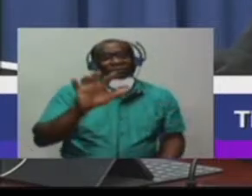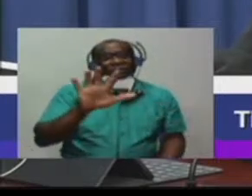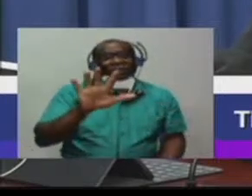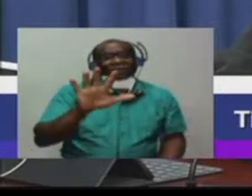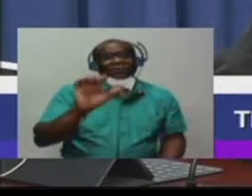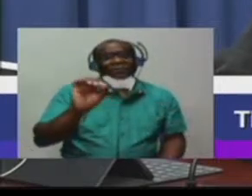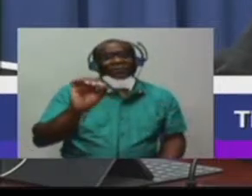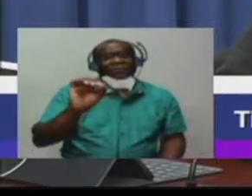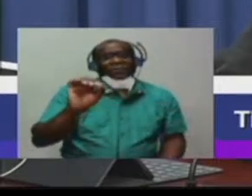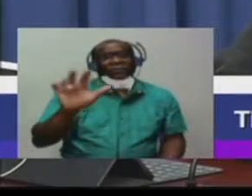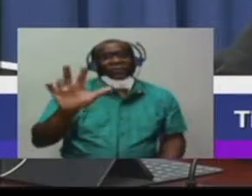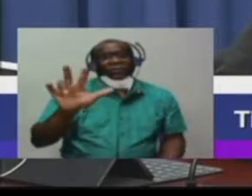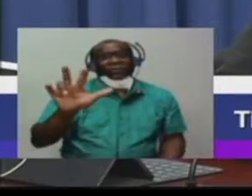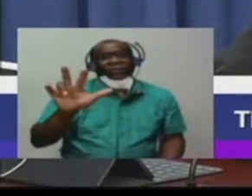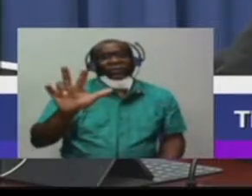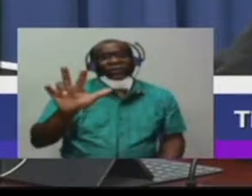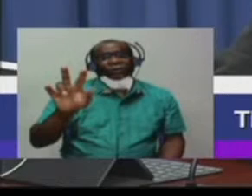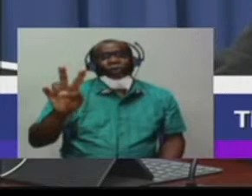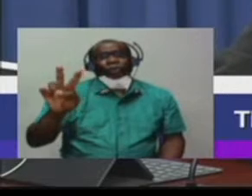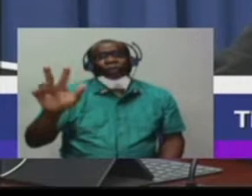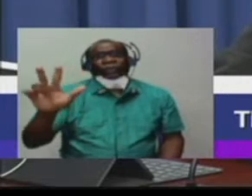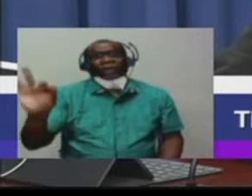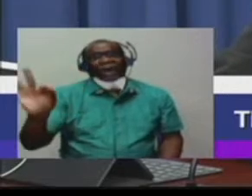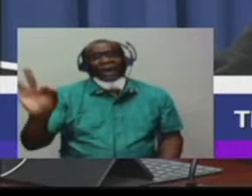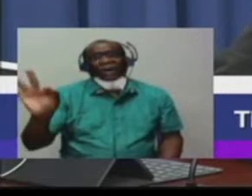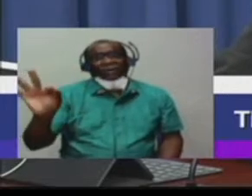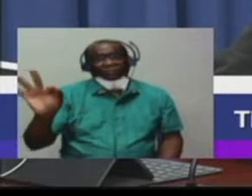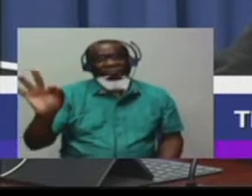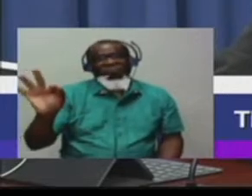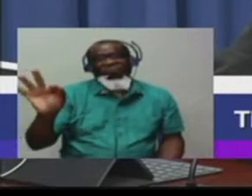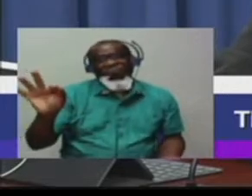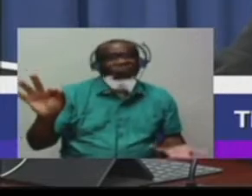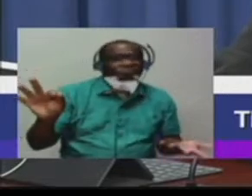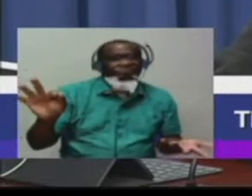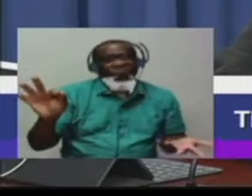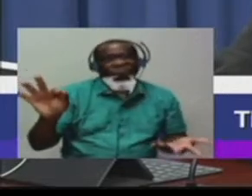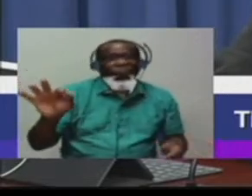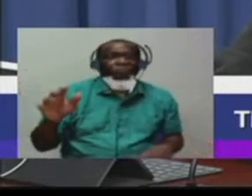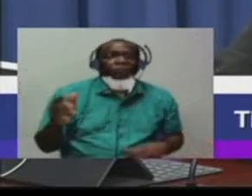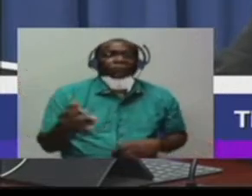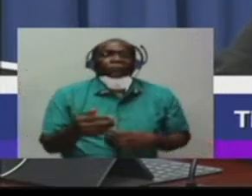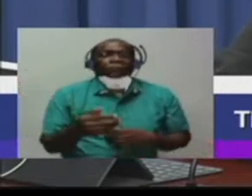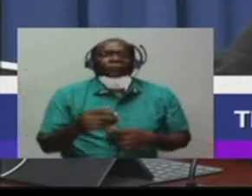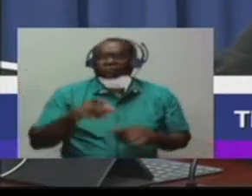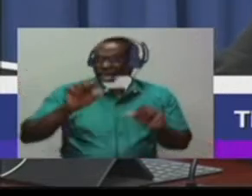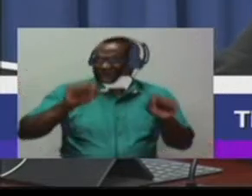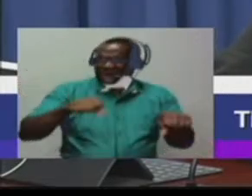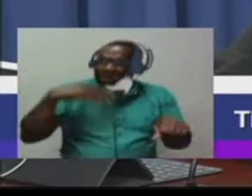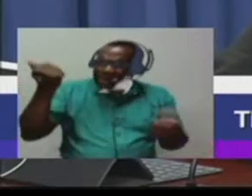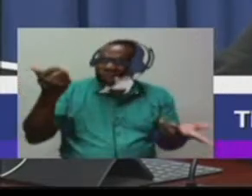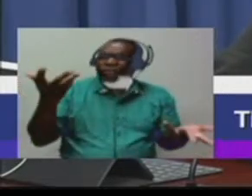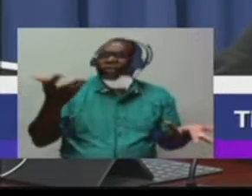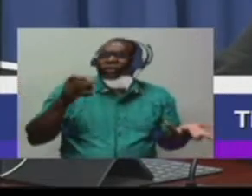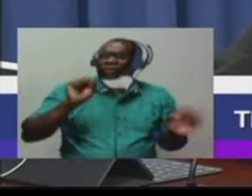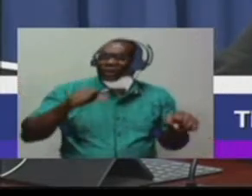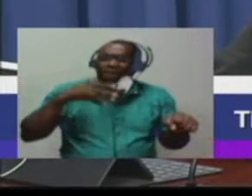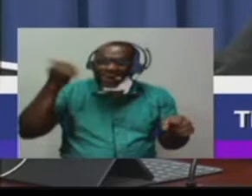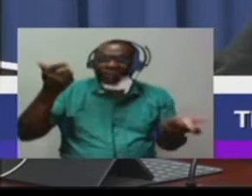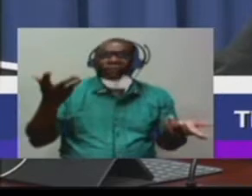503,239. It's a decent place to be, but we could do better. We are continuing our education drive